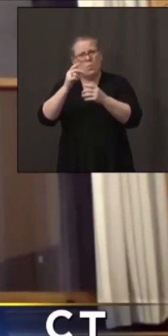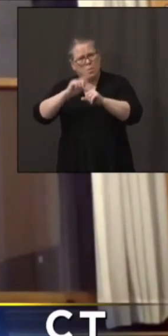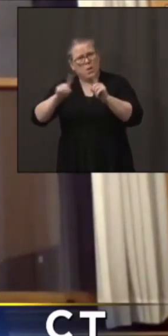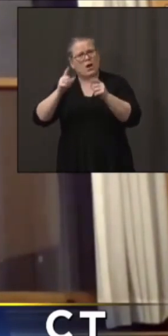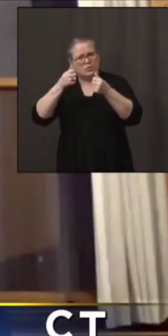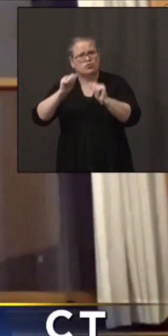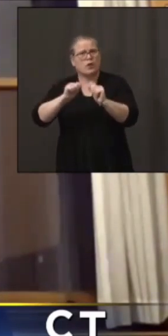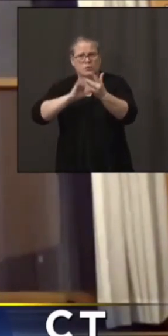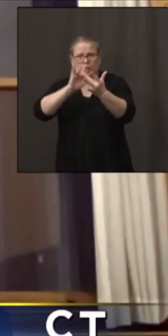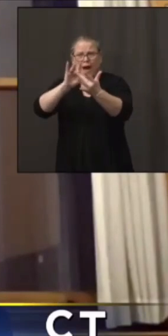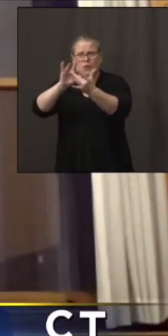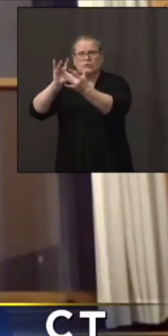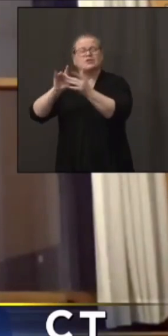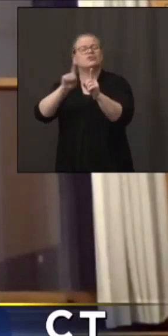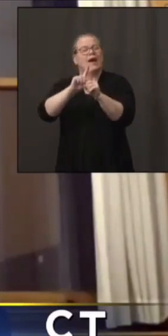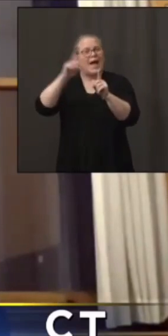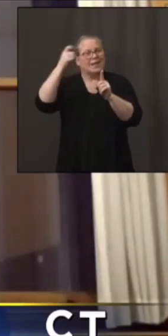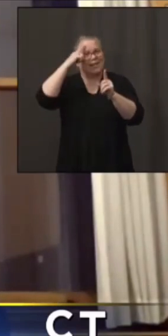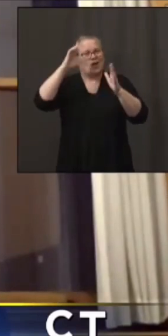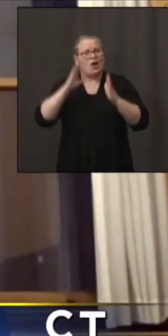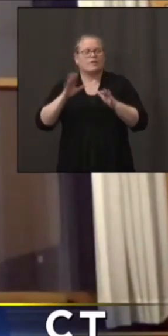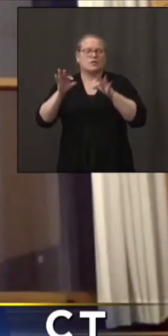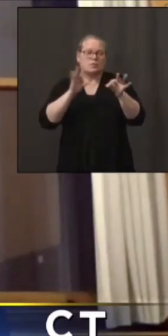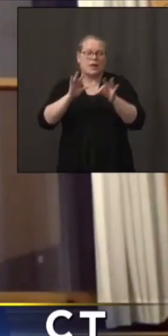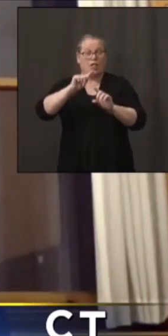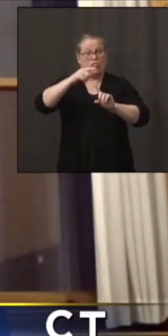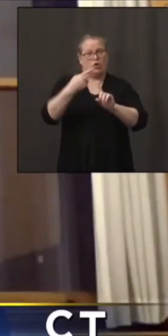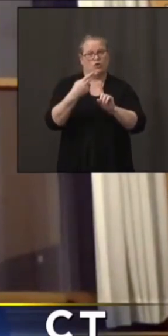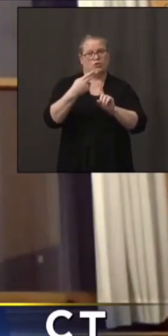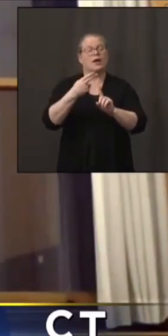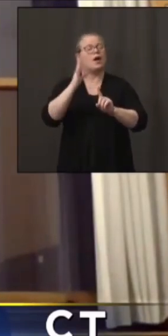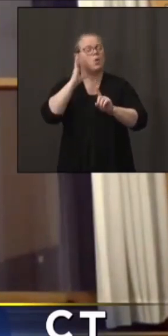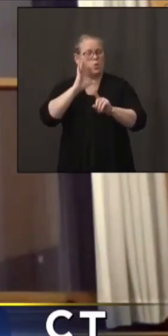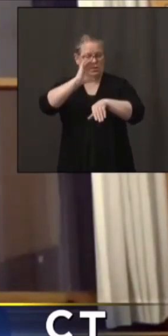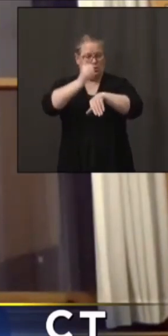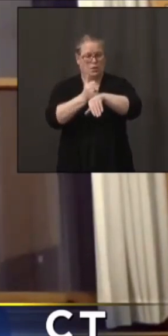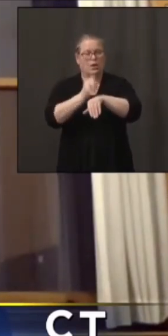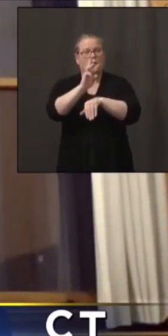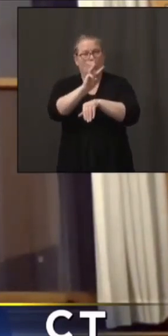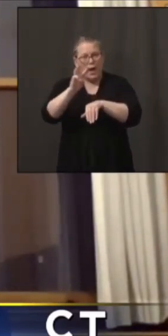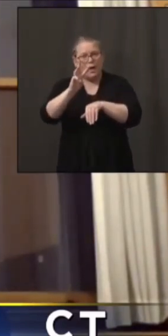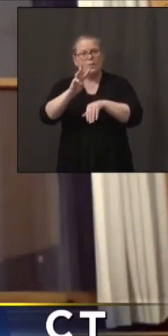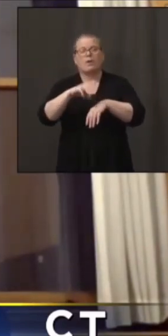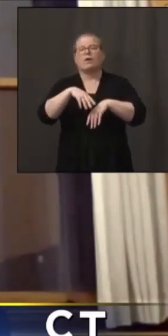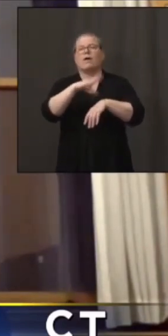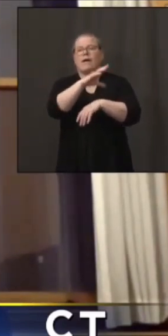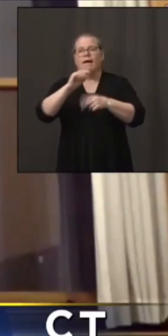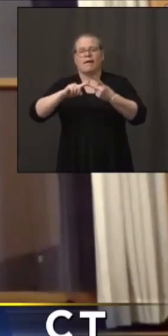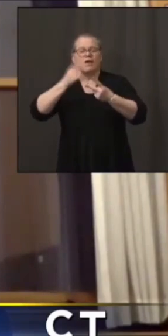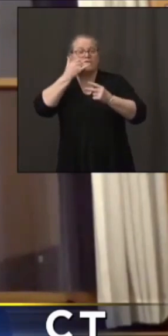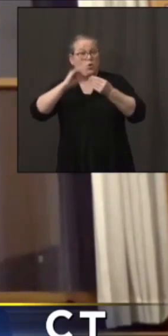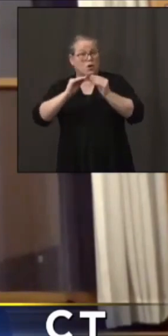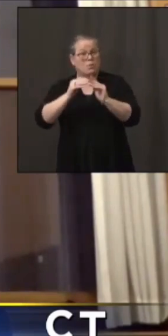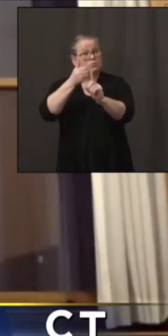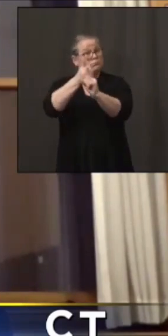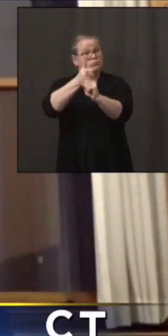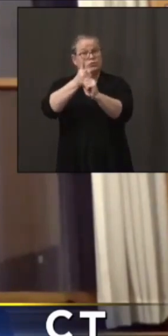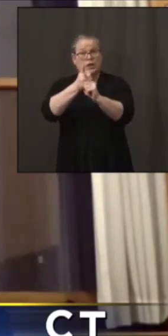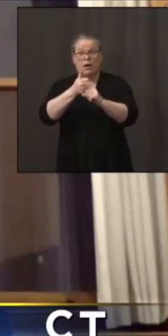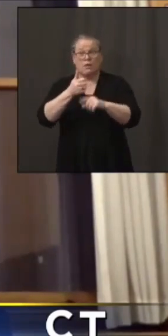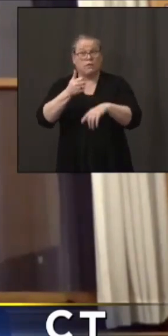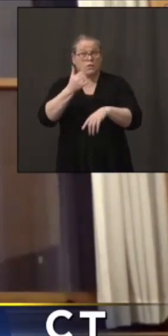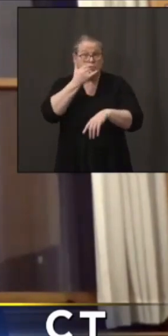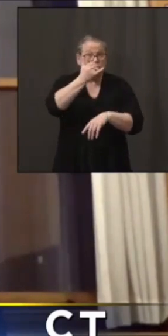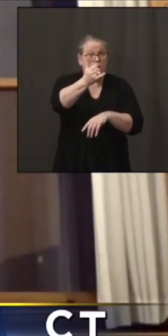on Thursday, we'll give you a website and we'll give you a phone number that if you want to book your own appointment, independent of that, and see